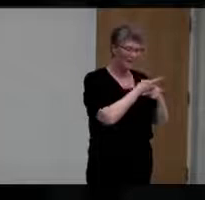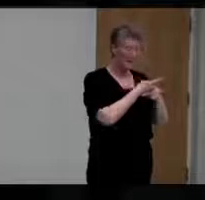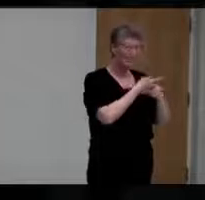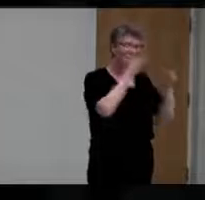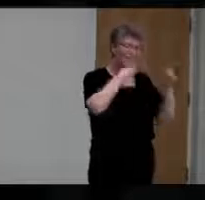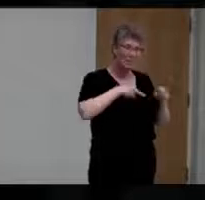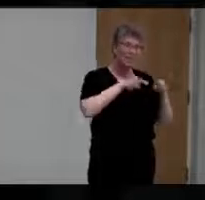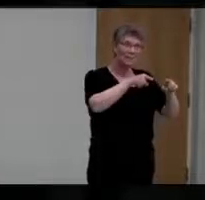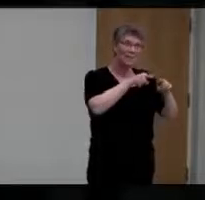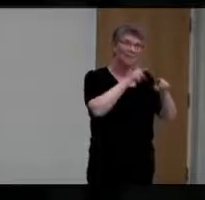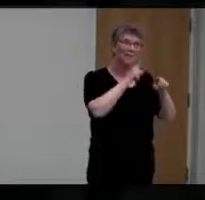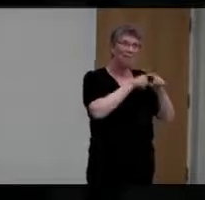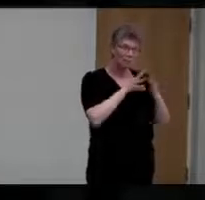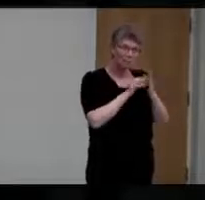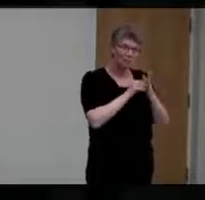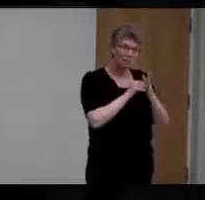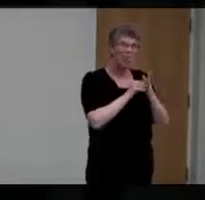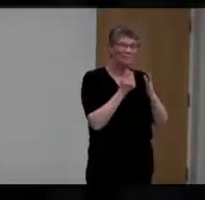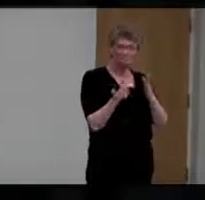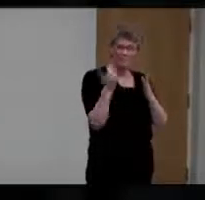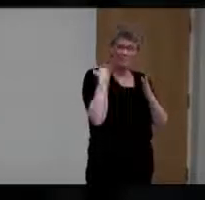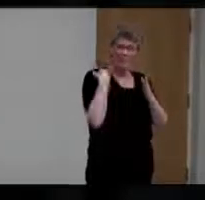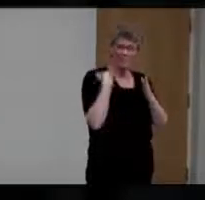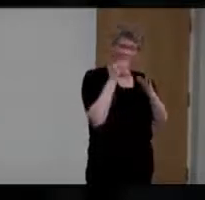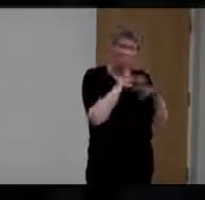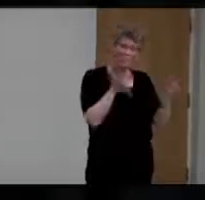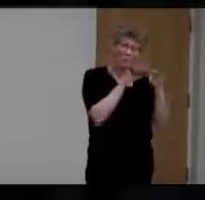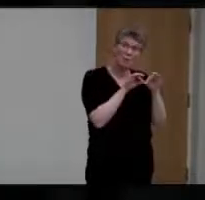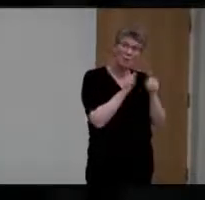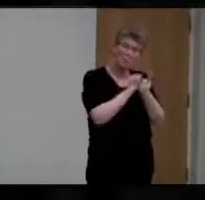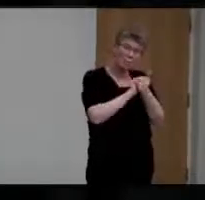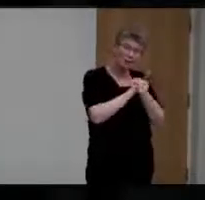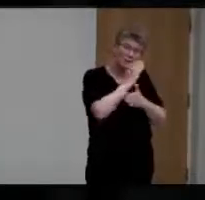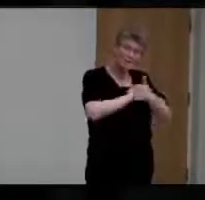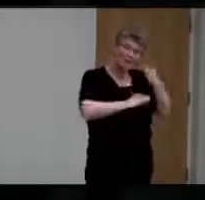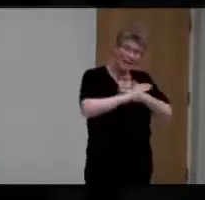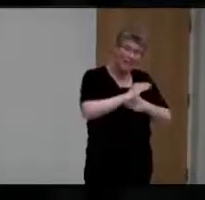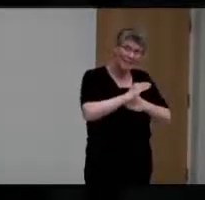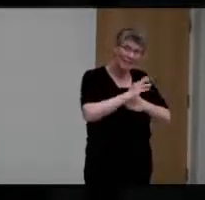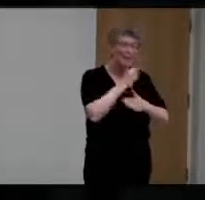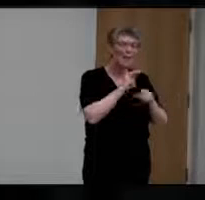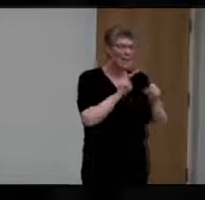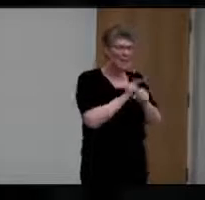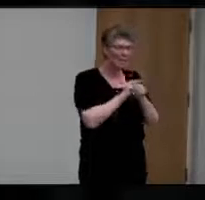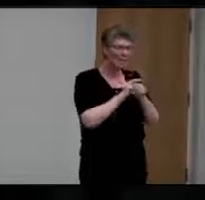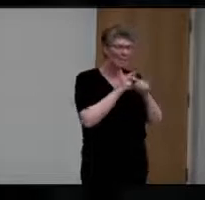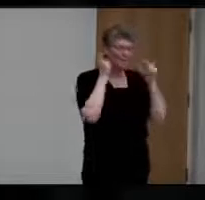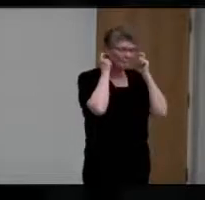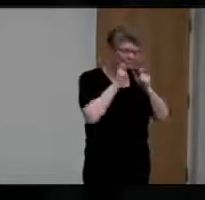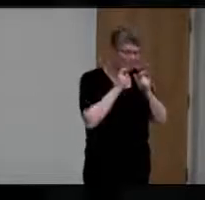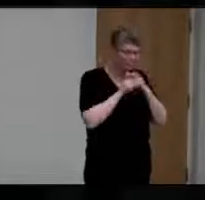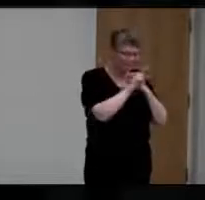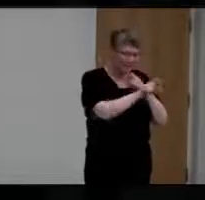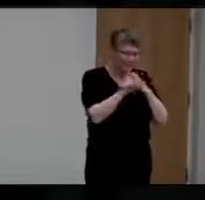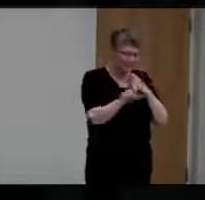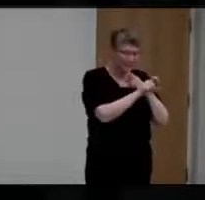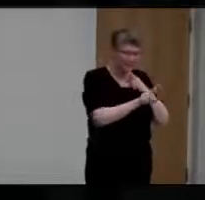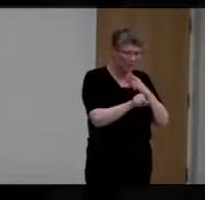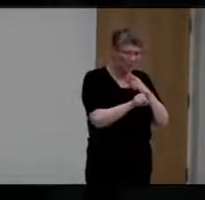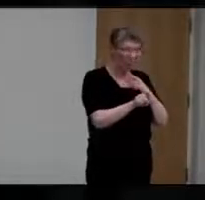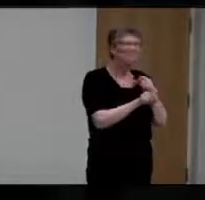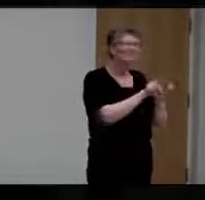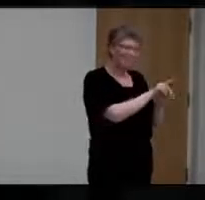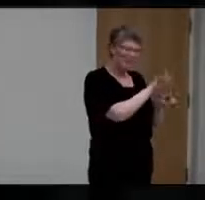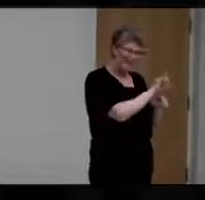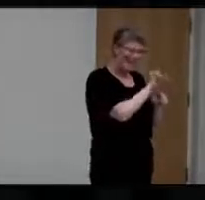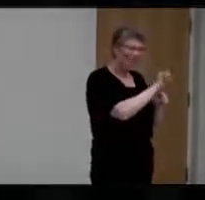stethoscope. Wow. I'll just leave it at that. I like it. Saving time for later. Yeah. Veteran move.